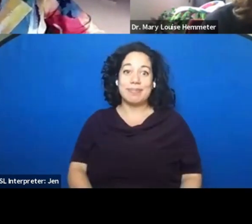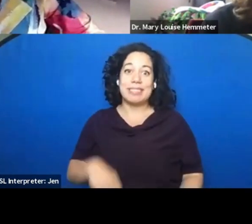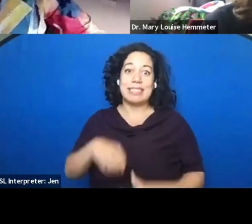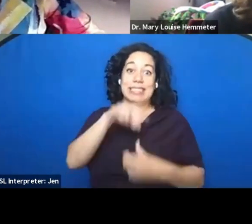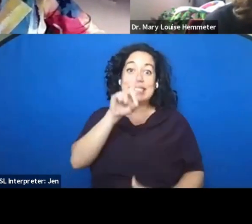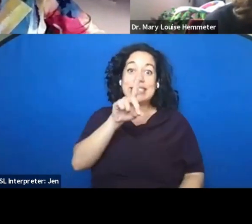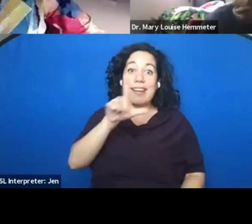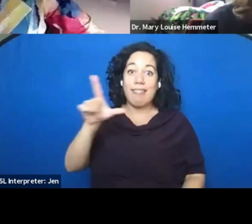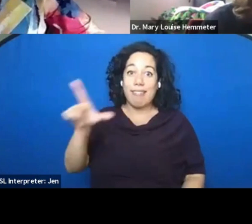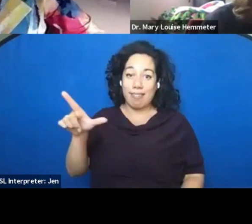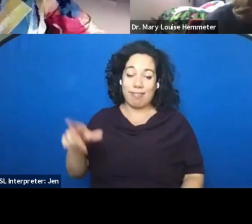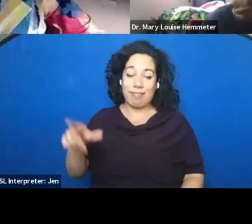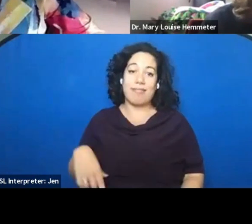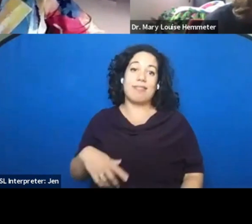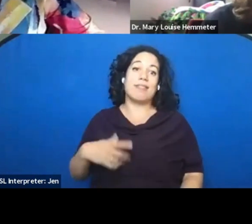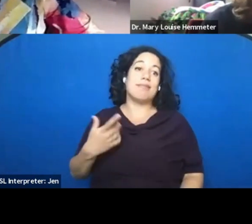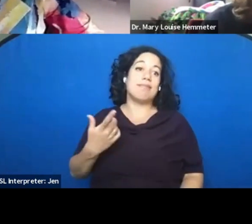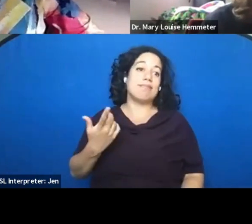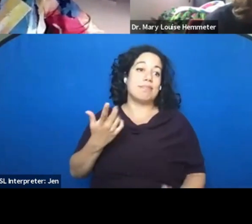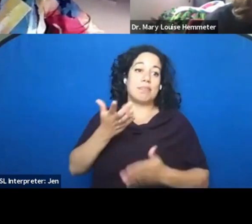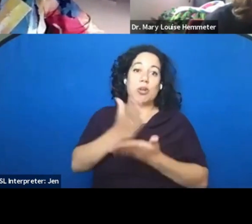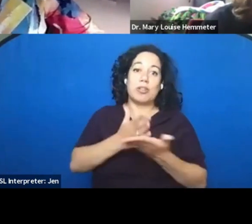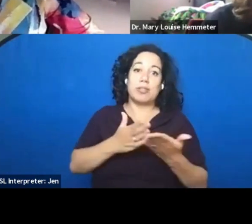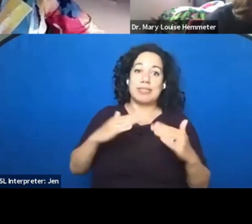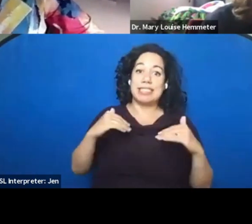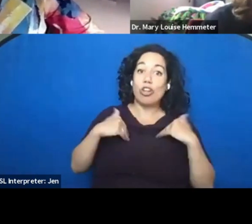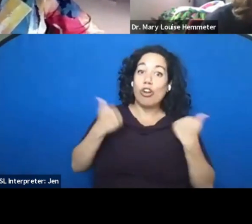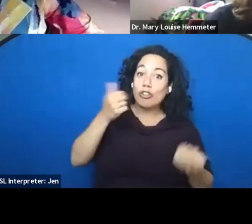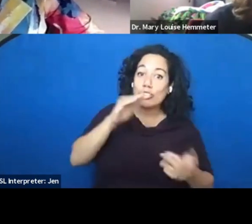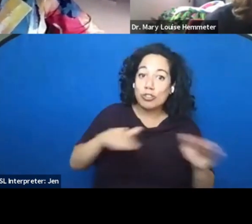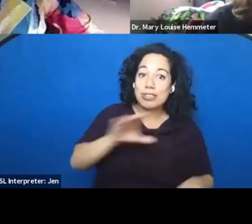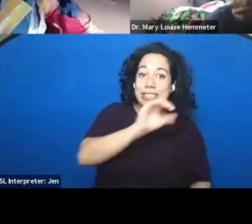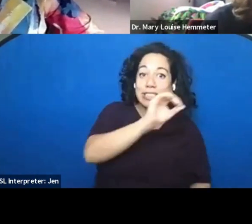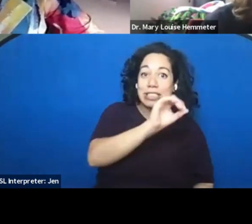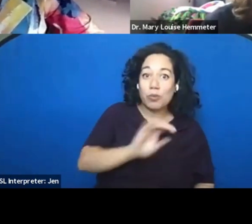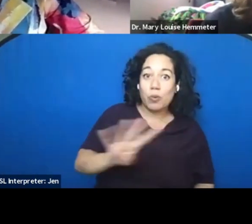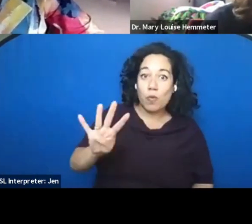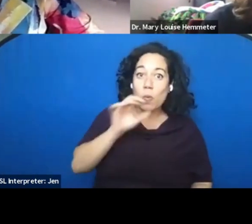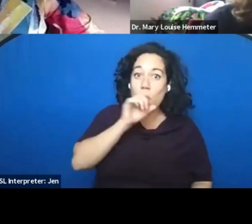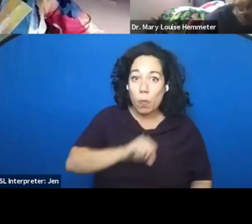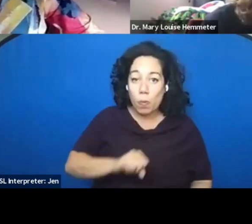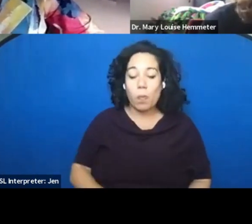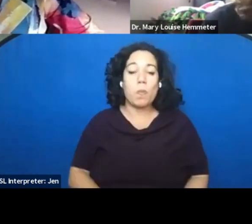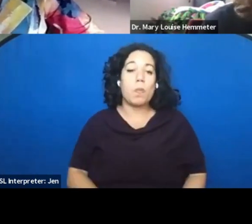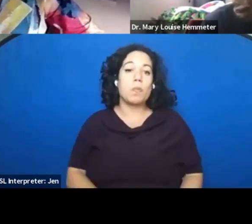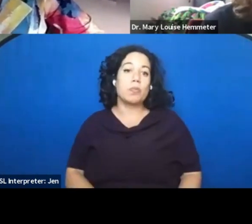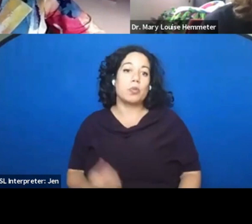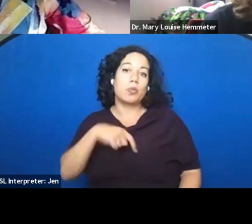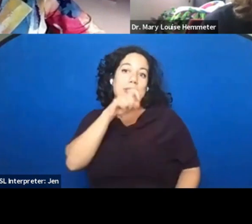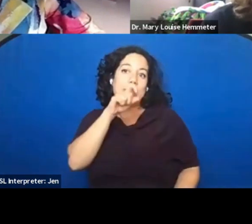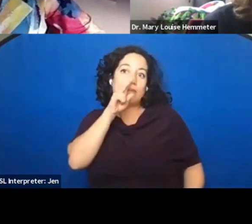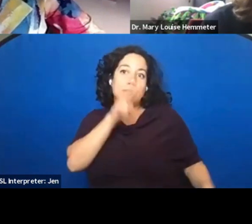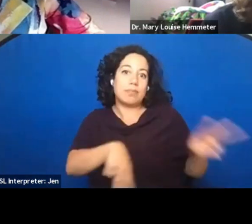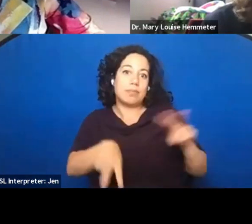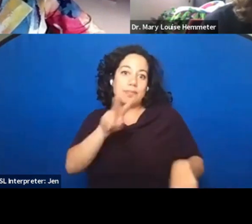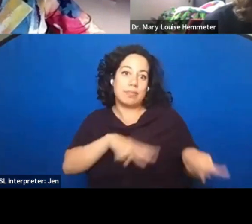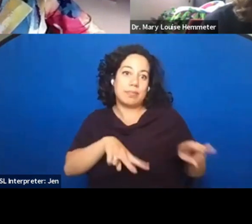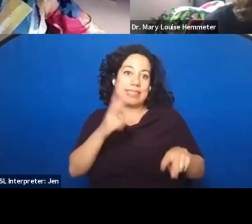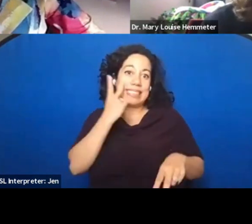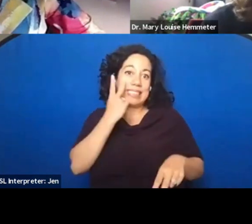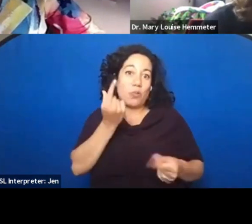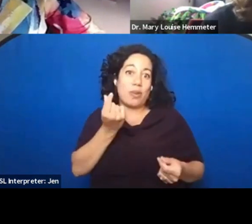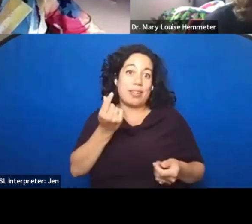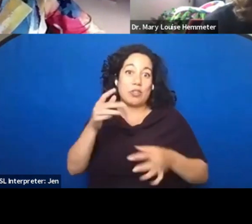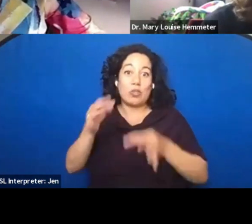sector, the kids, younger kids, 0 to 4, we have to look essentially at what the courts did for the K-12